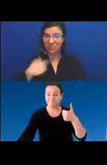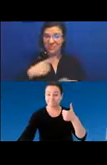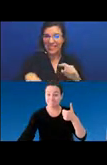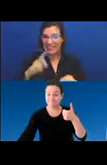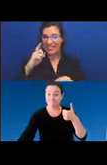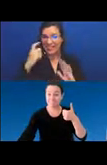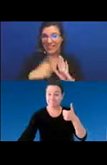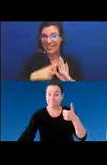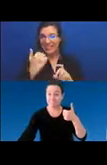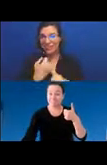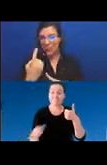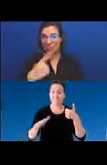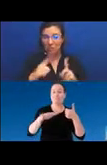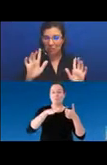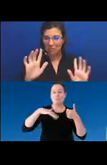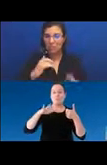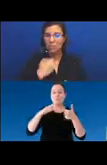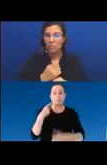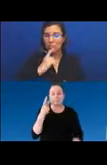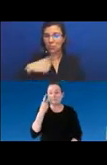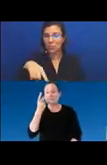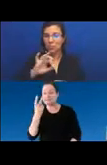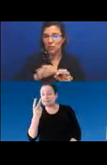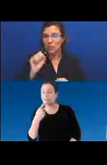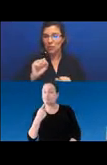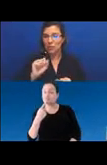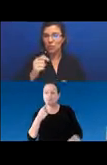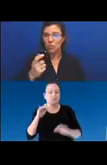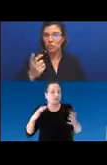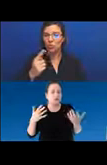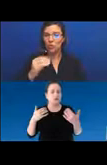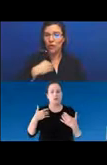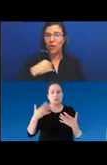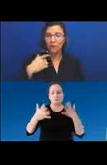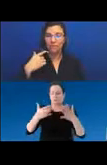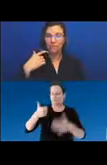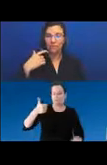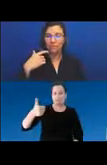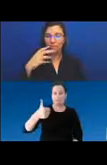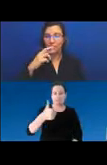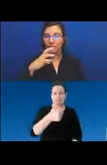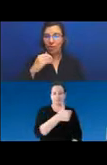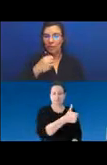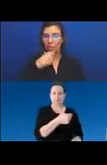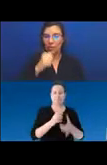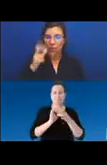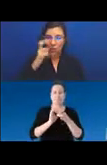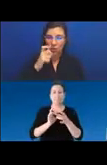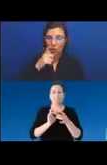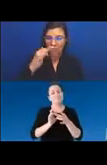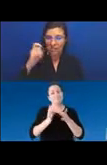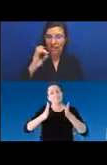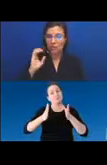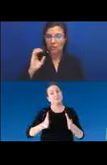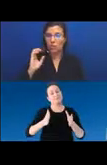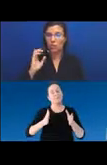you, but I wanna make sure that the interpreters have their microphones on so I can hear you if you need to